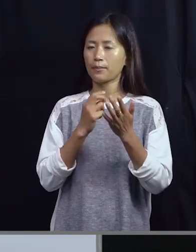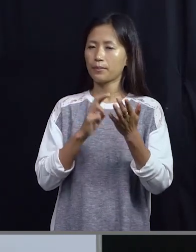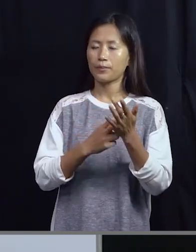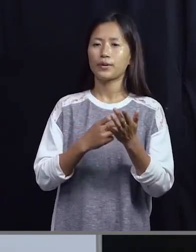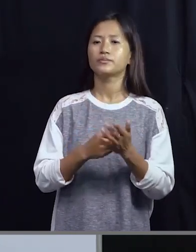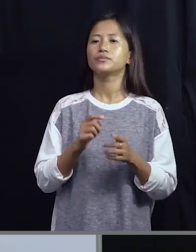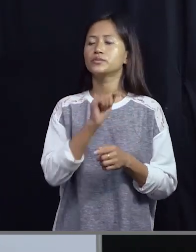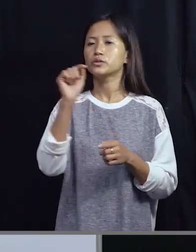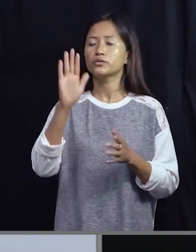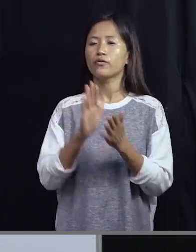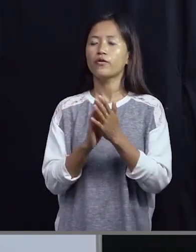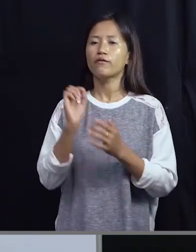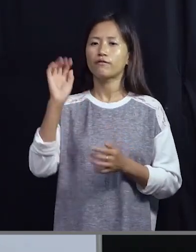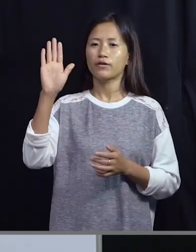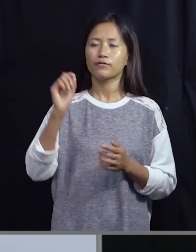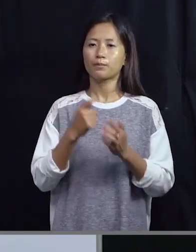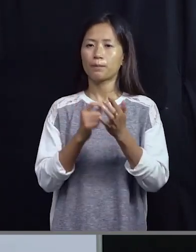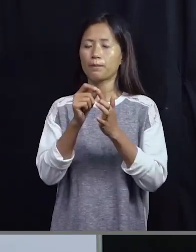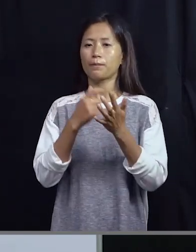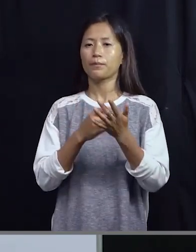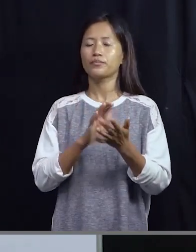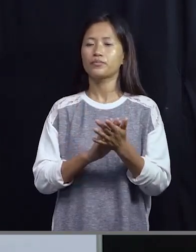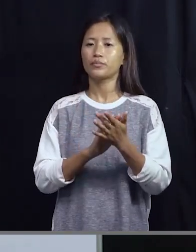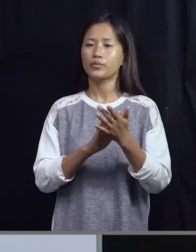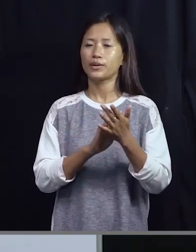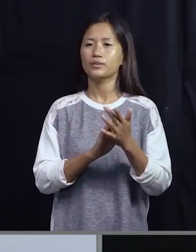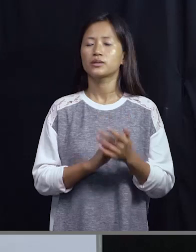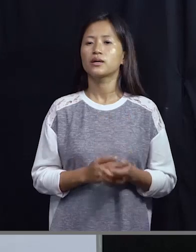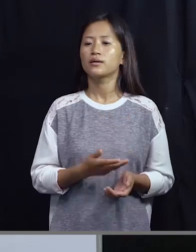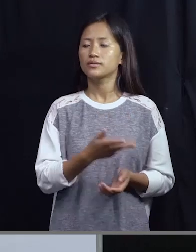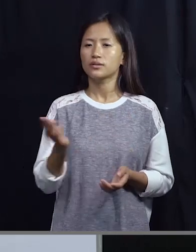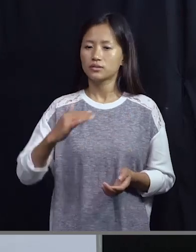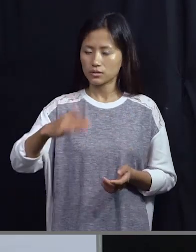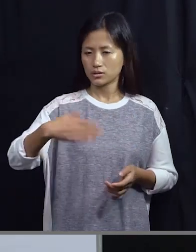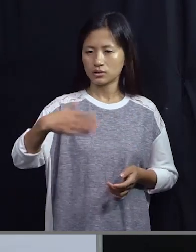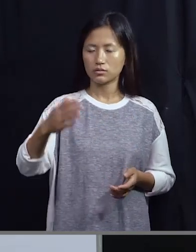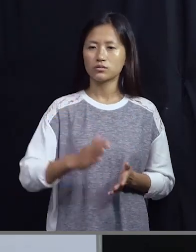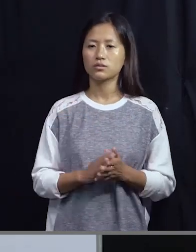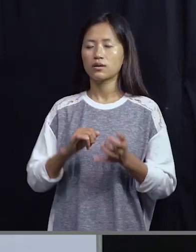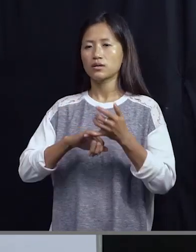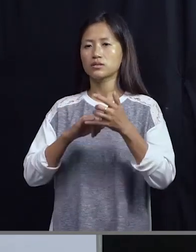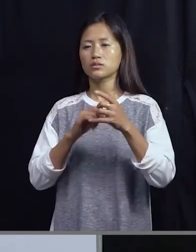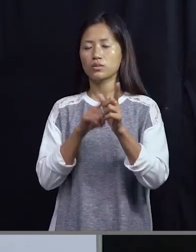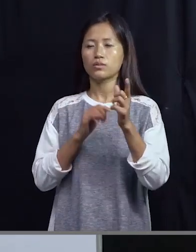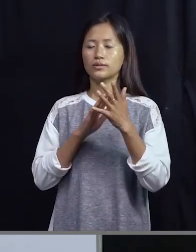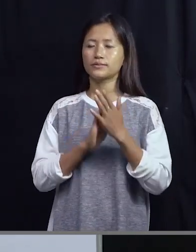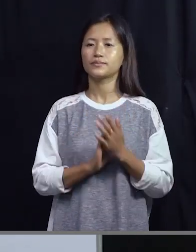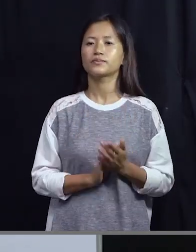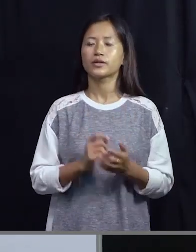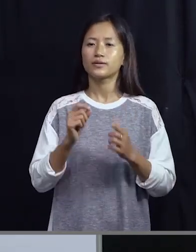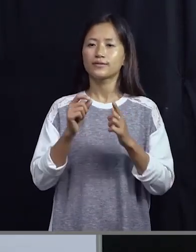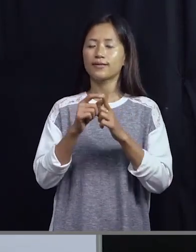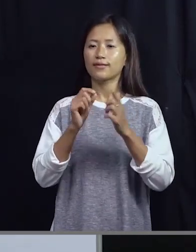a continuous synthesis. The parental strand, which runs from 3' to 5', there is continuous synthesis of new daughter